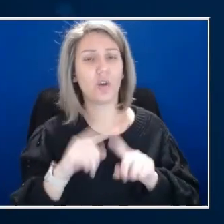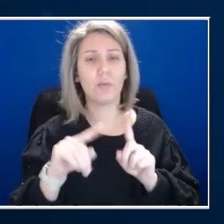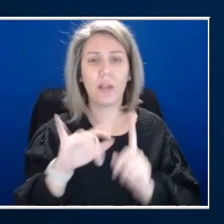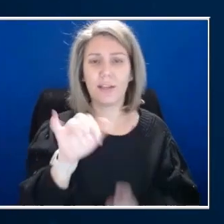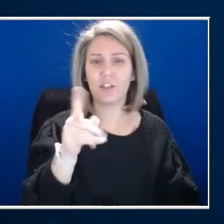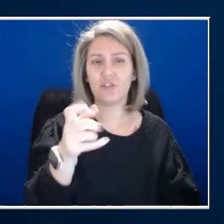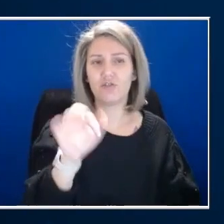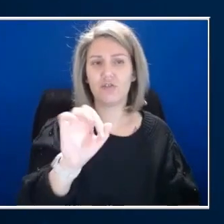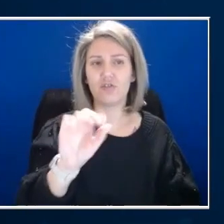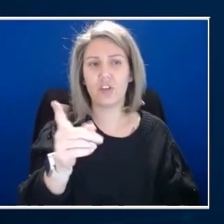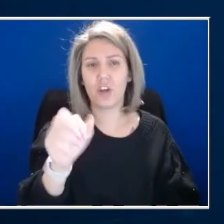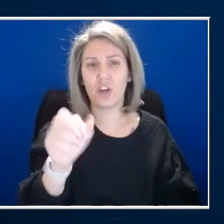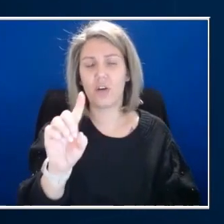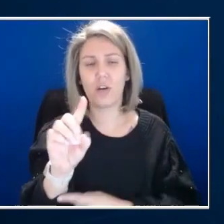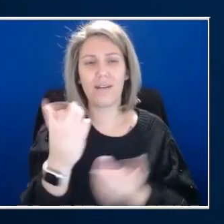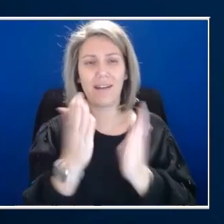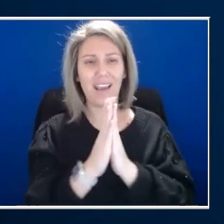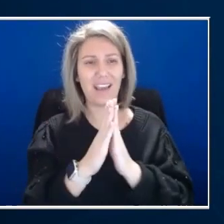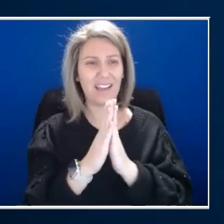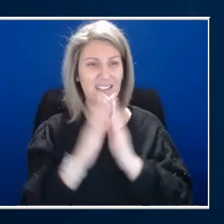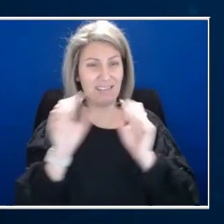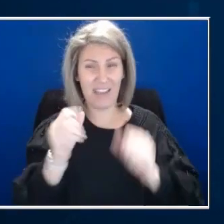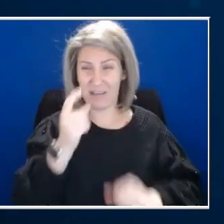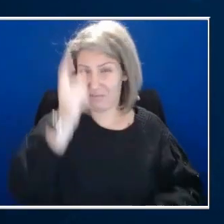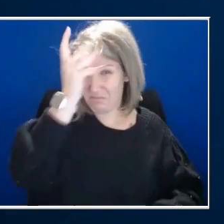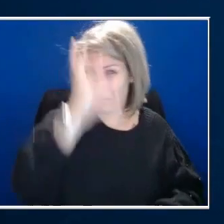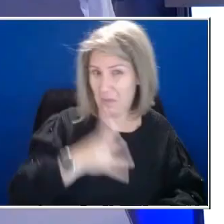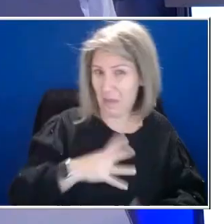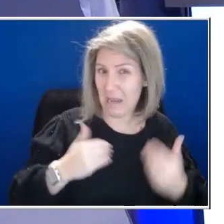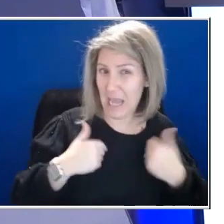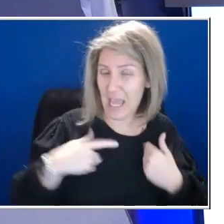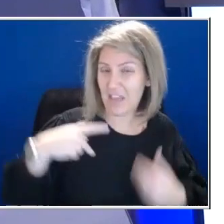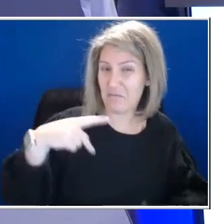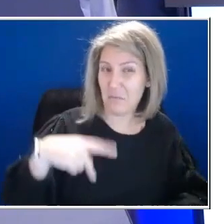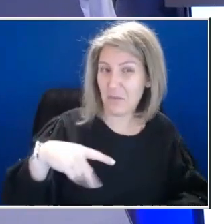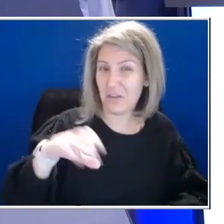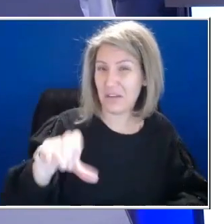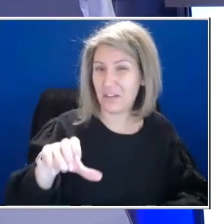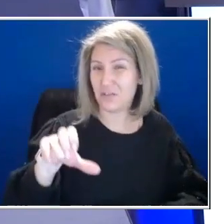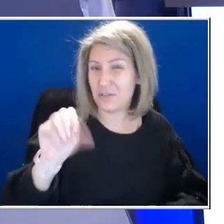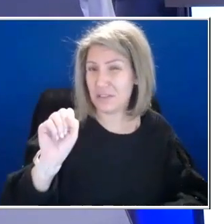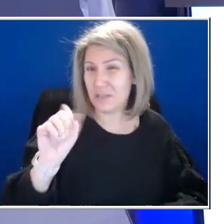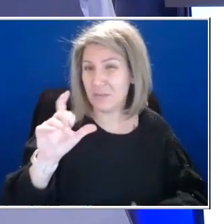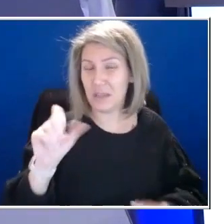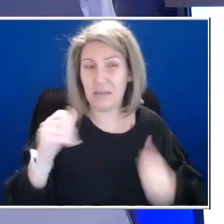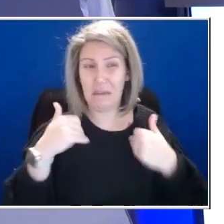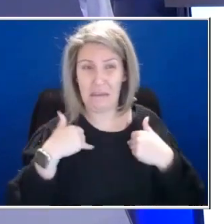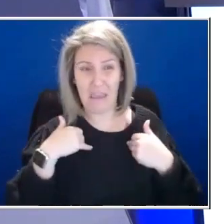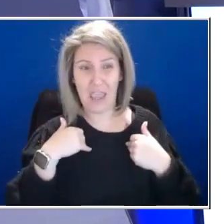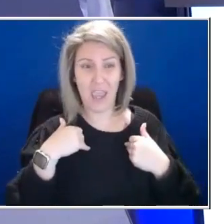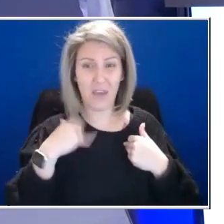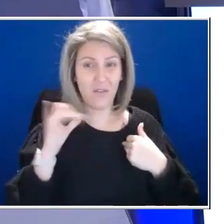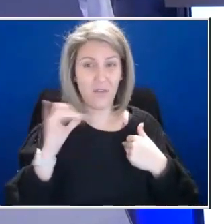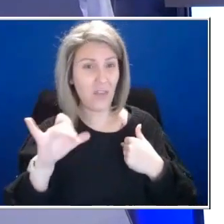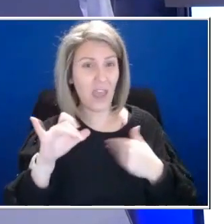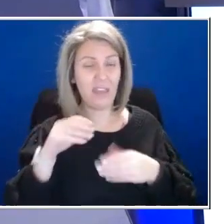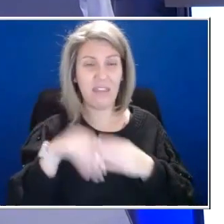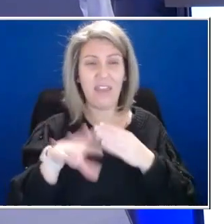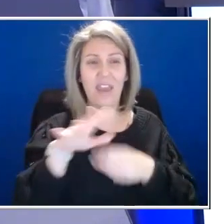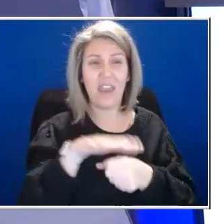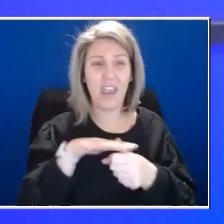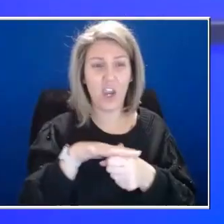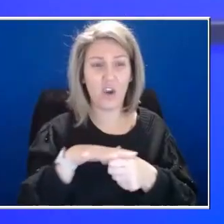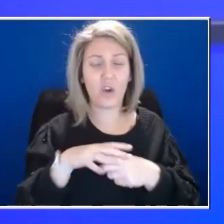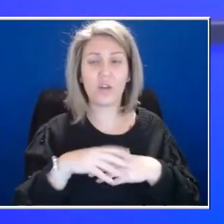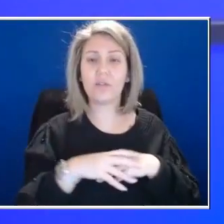pelvic congestion syndrome. Is it called the same thing? Could they get those enlarged veins down in that area? Yeah, technically